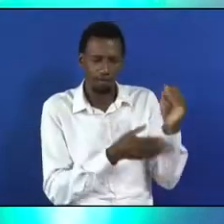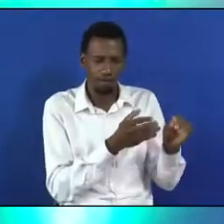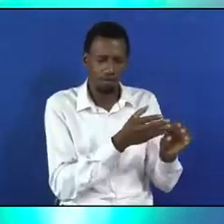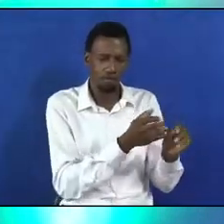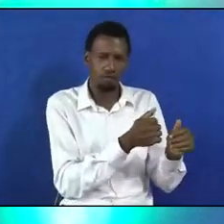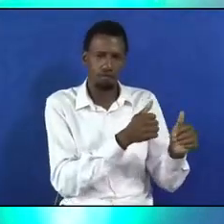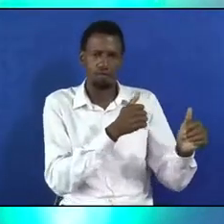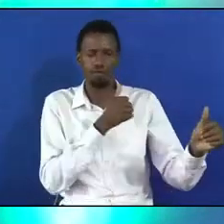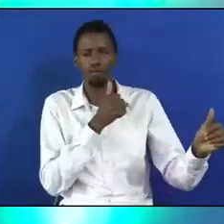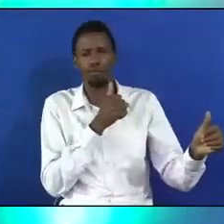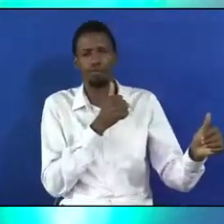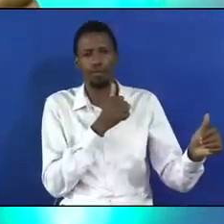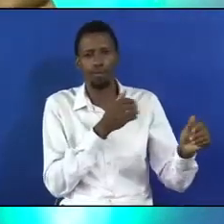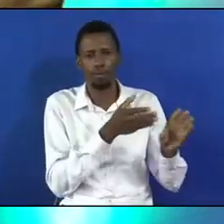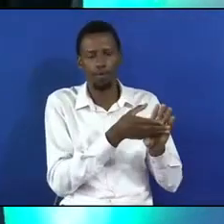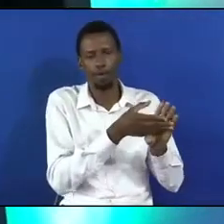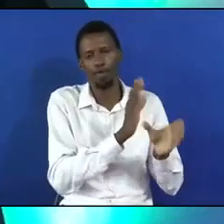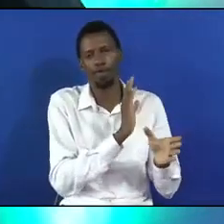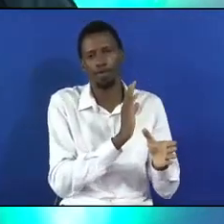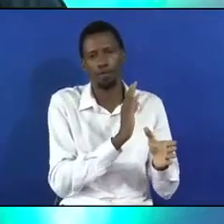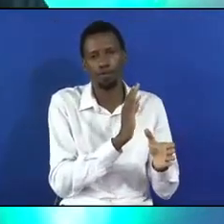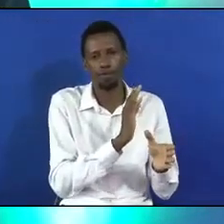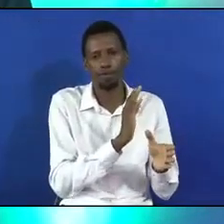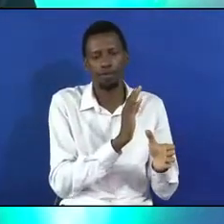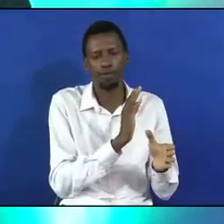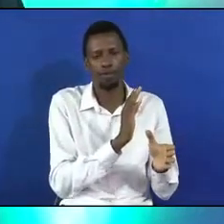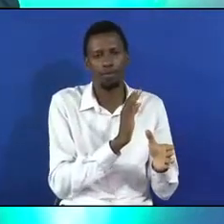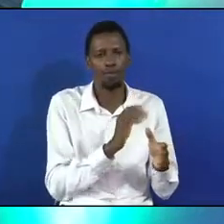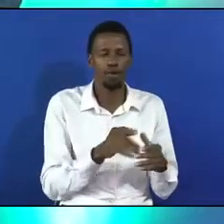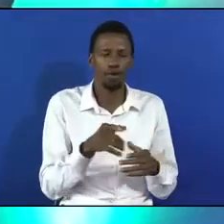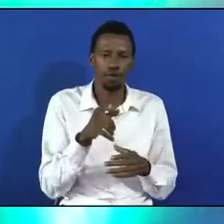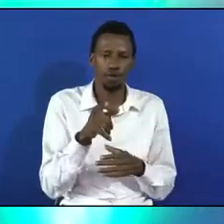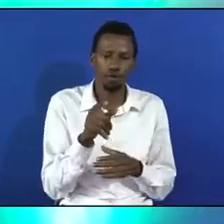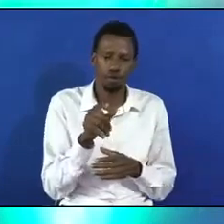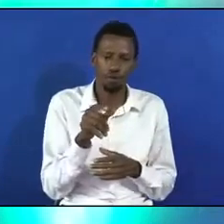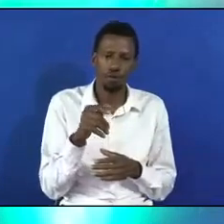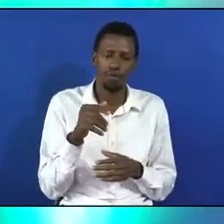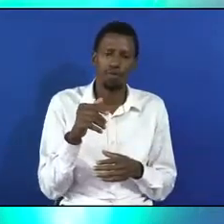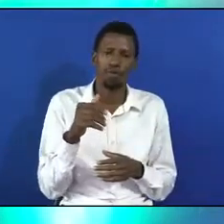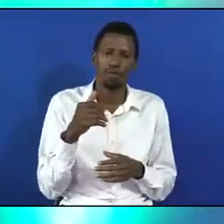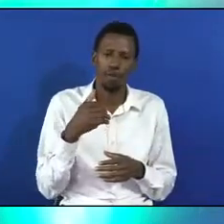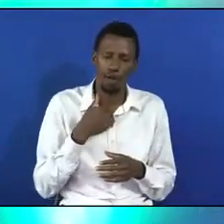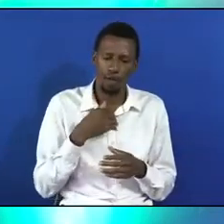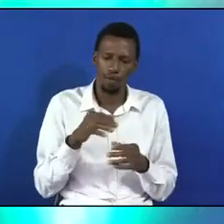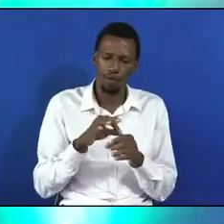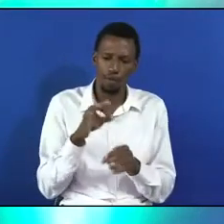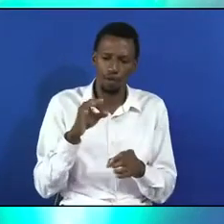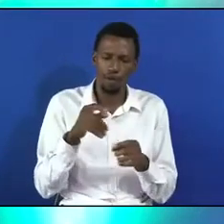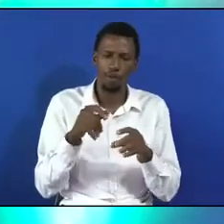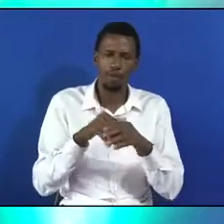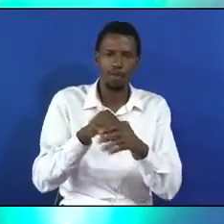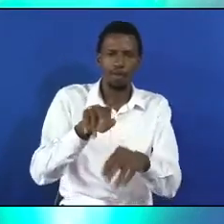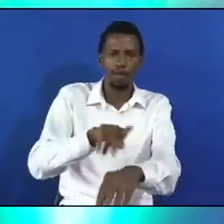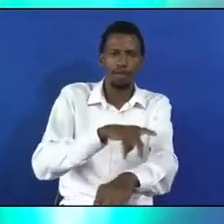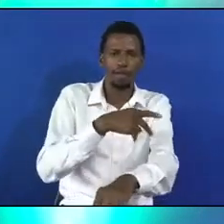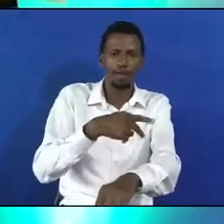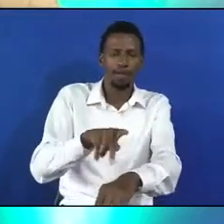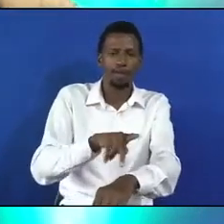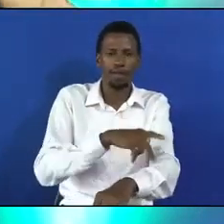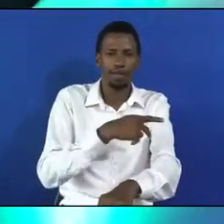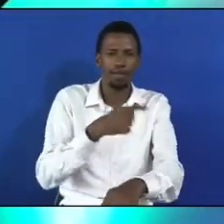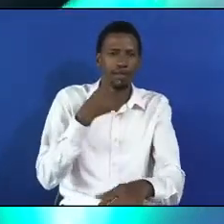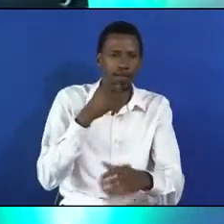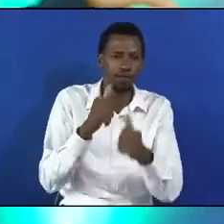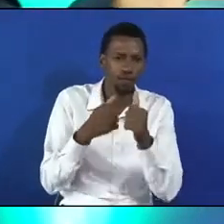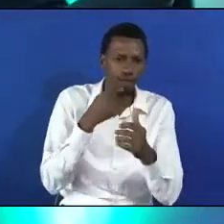have even spiritual guide, or you have spiritual background in the book of Psalms that says, "Blessed are